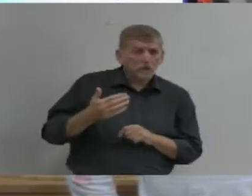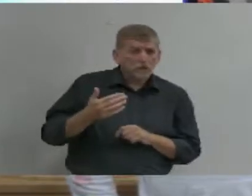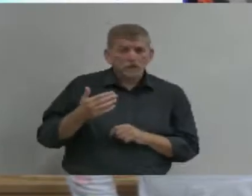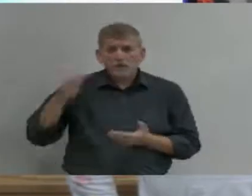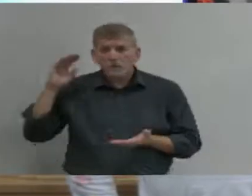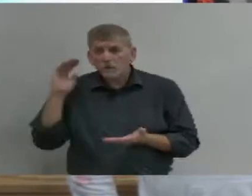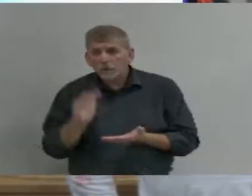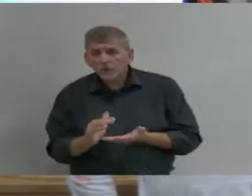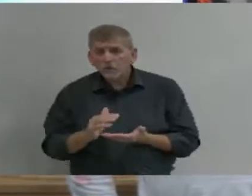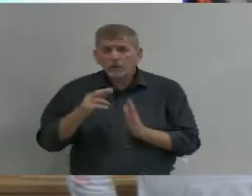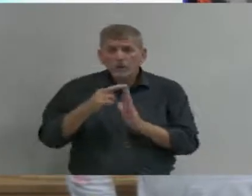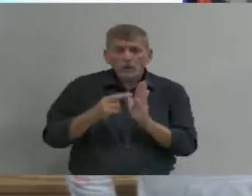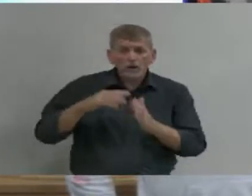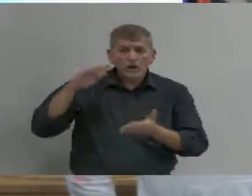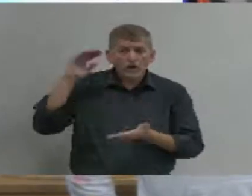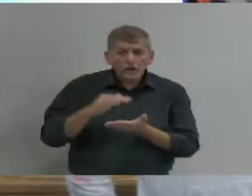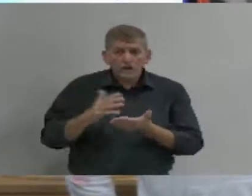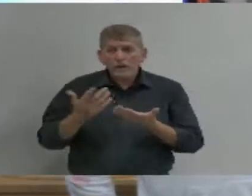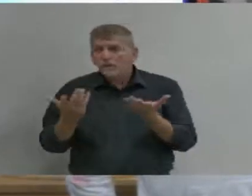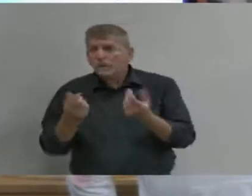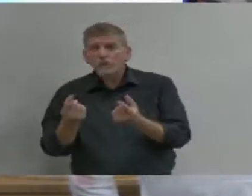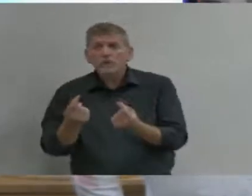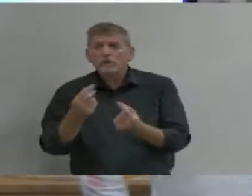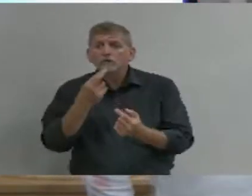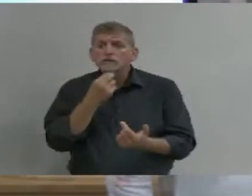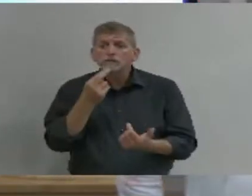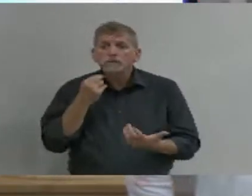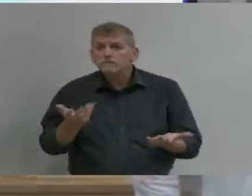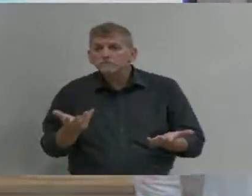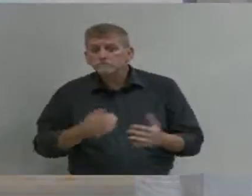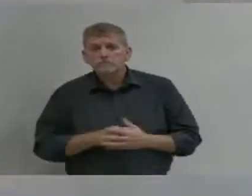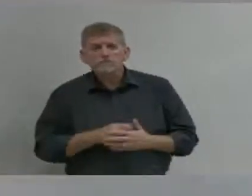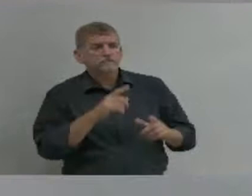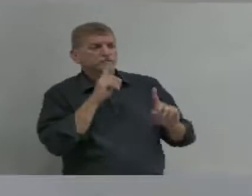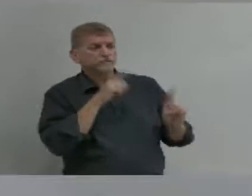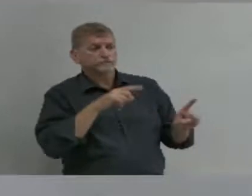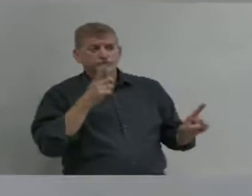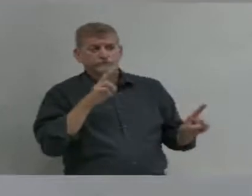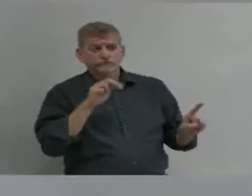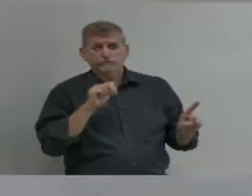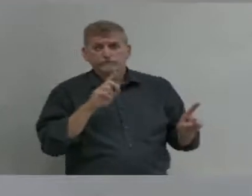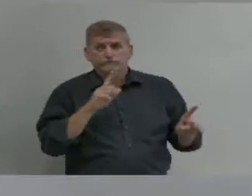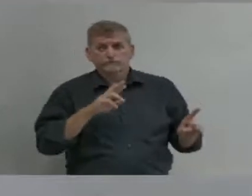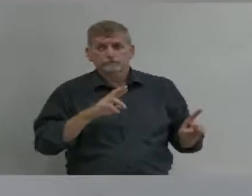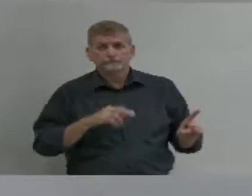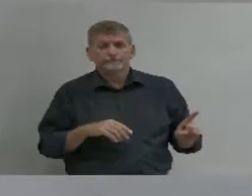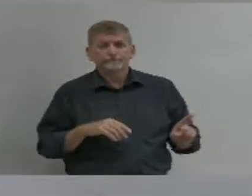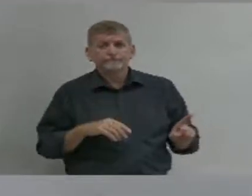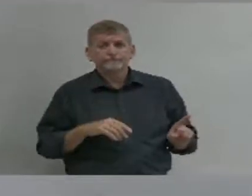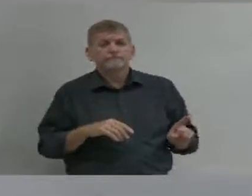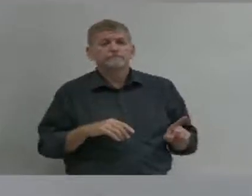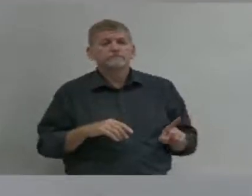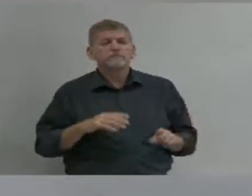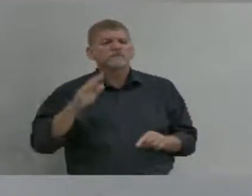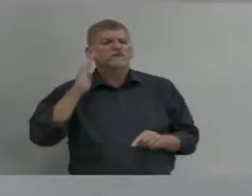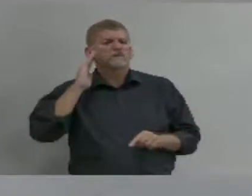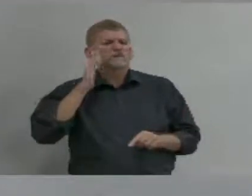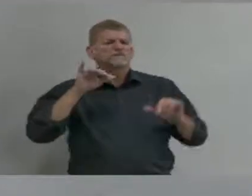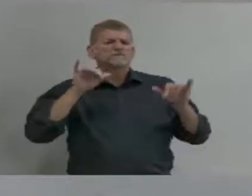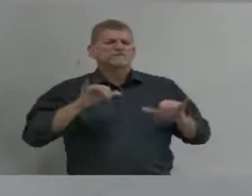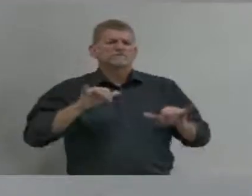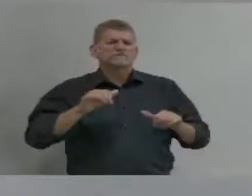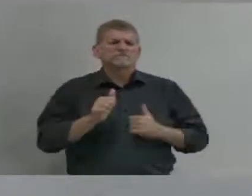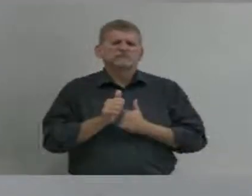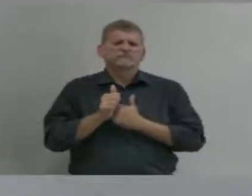restaurants and bars? Mm-hmm. You know, as I've said before, I think we're going to, of course, follow our local data and let the